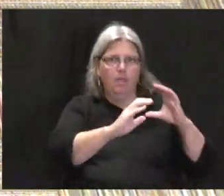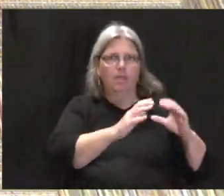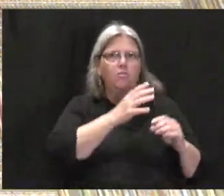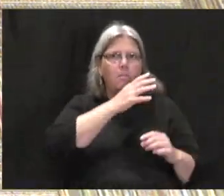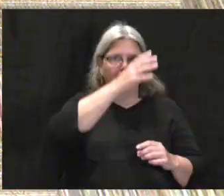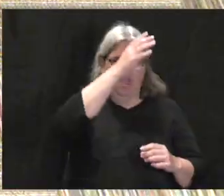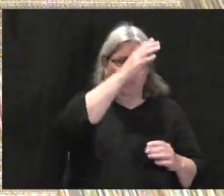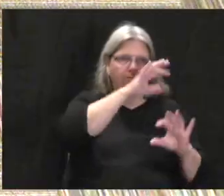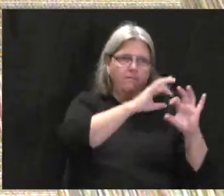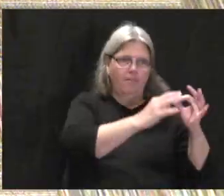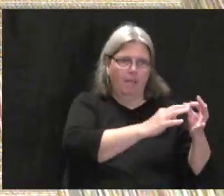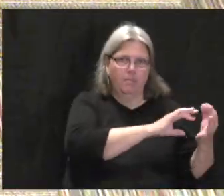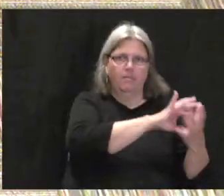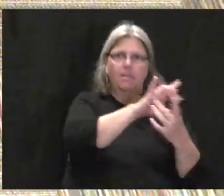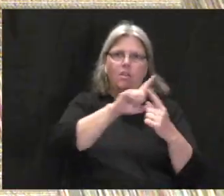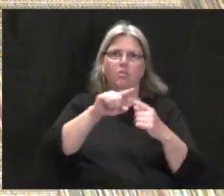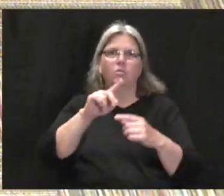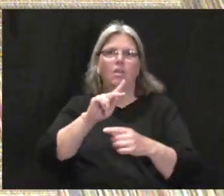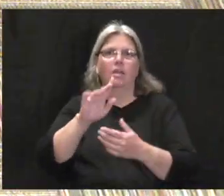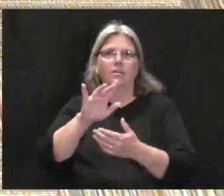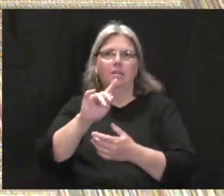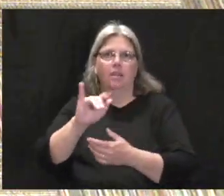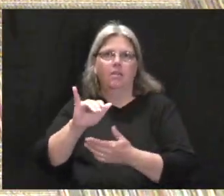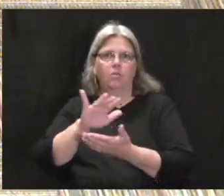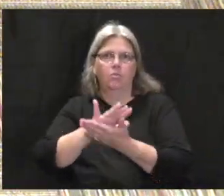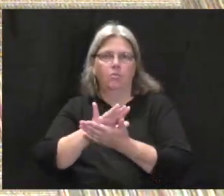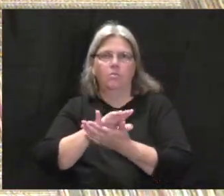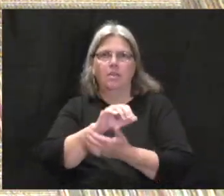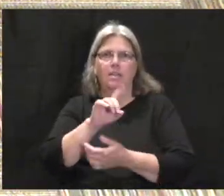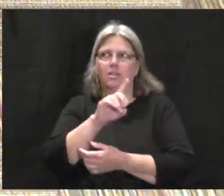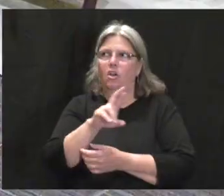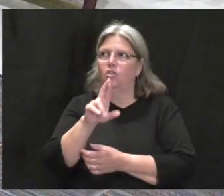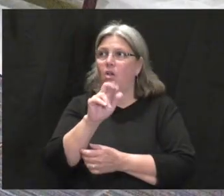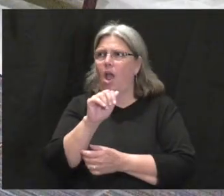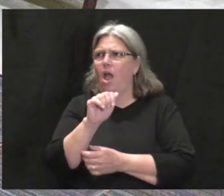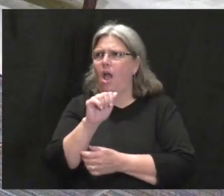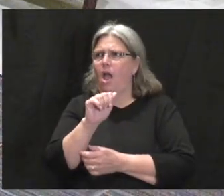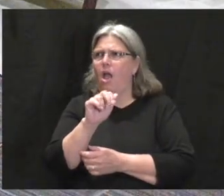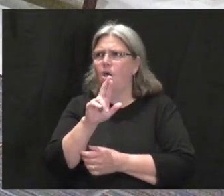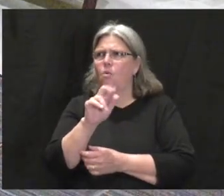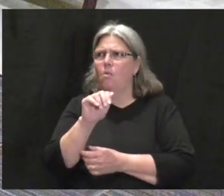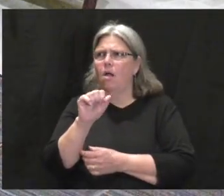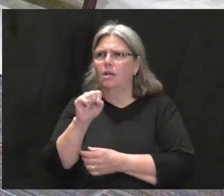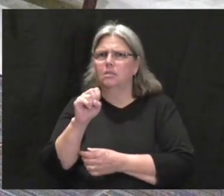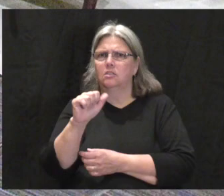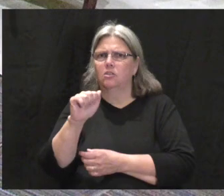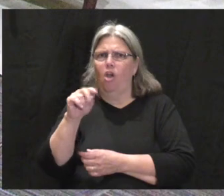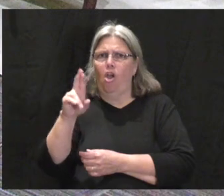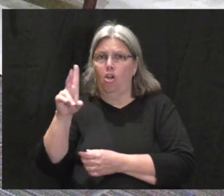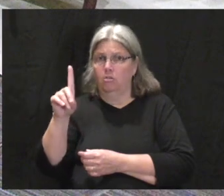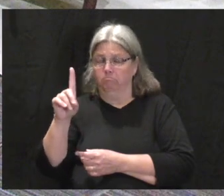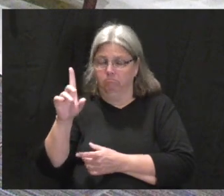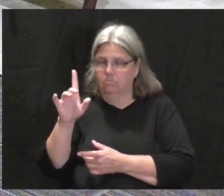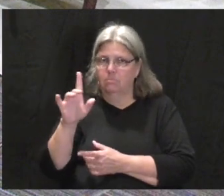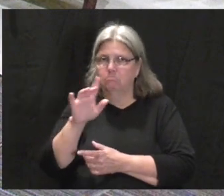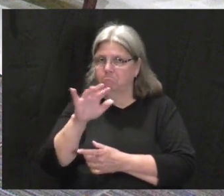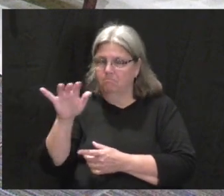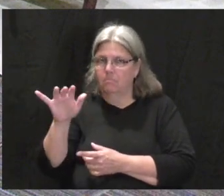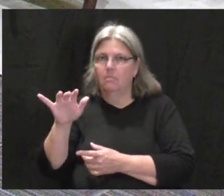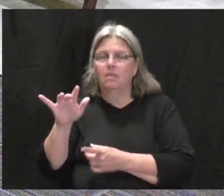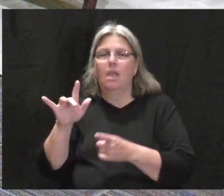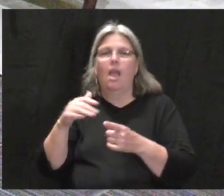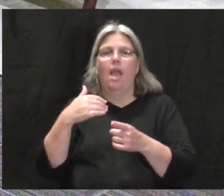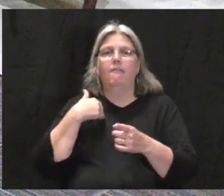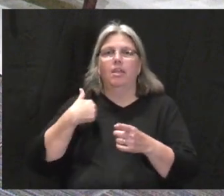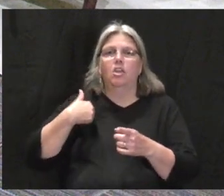of color in a position for HR recruiting is really vital, especially for East Tennessee. As a Latina who moved here from another state, I